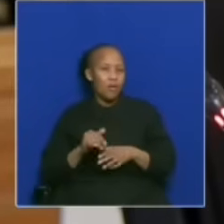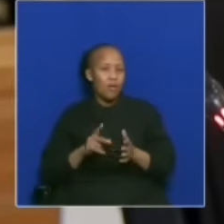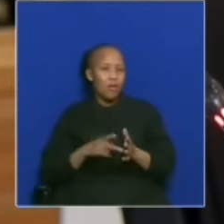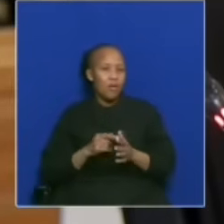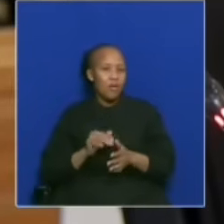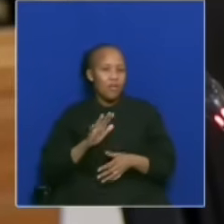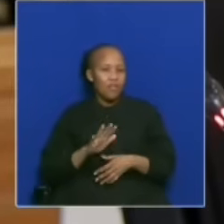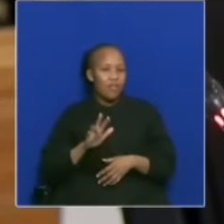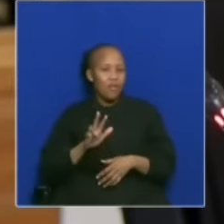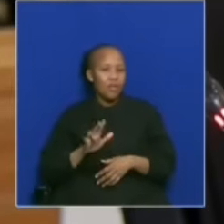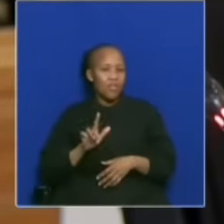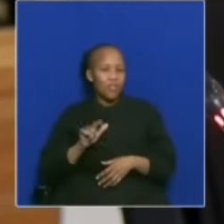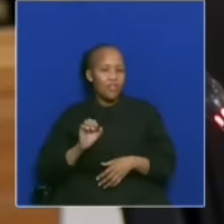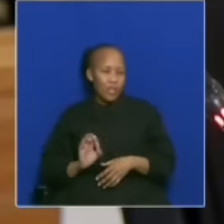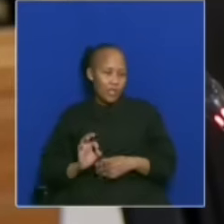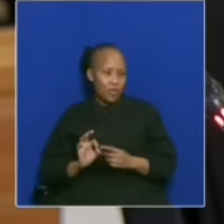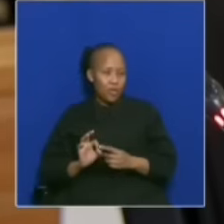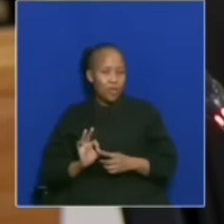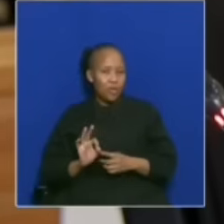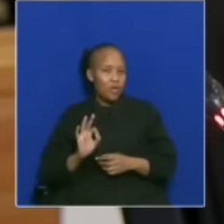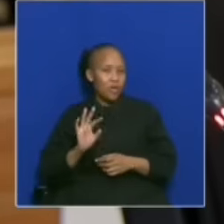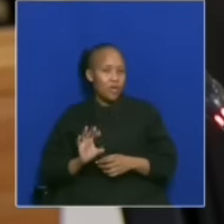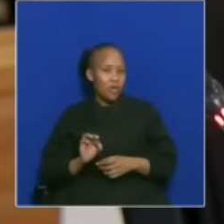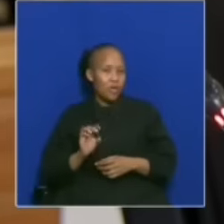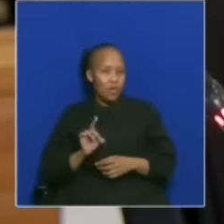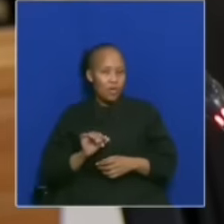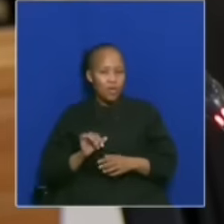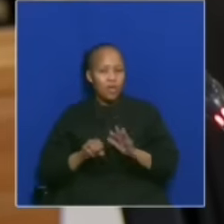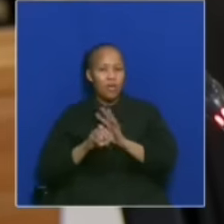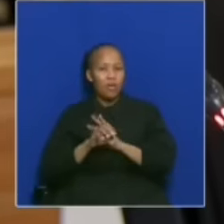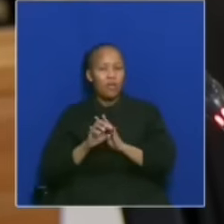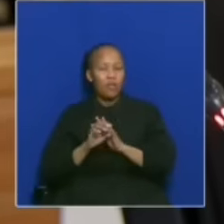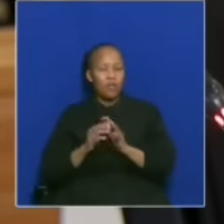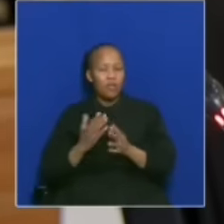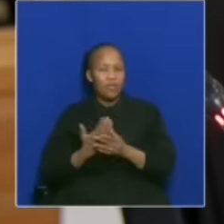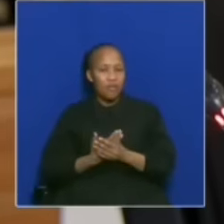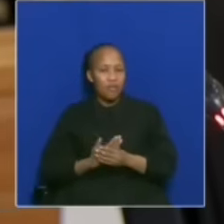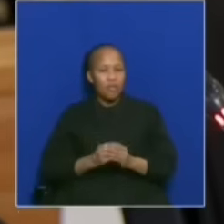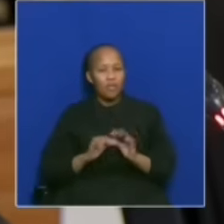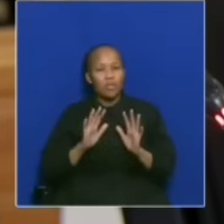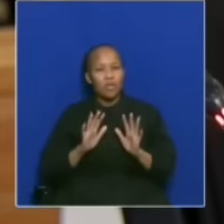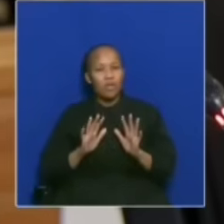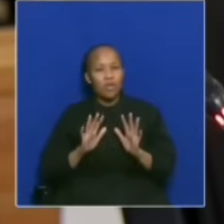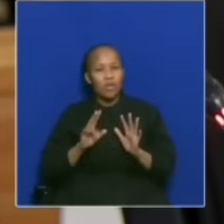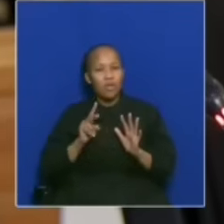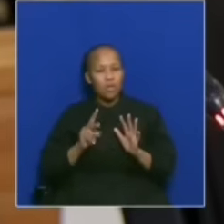It's the media files at 10:01:44 message time.